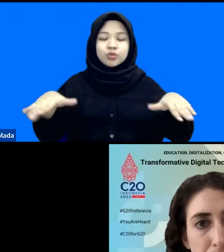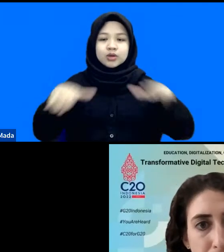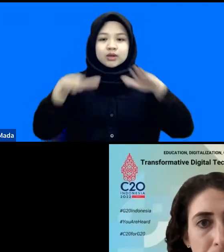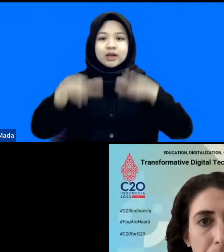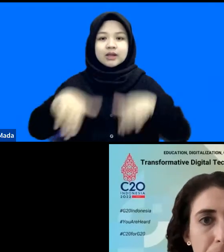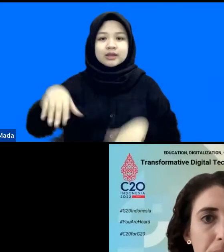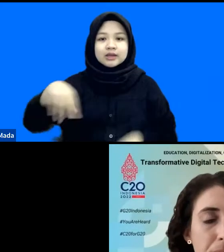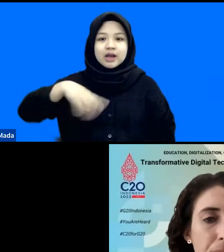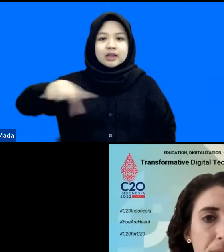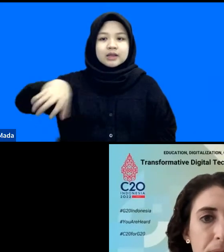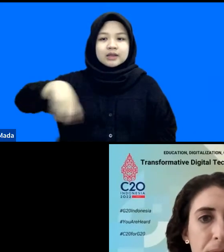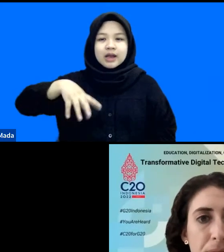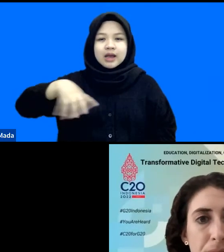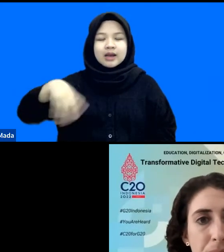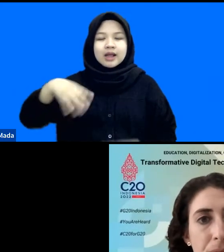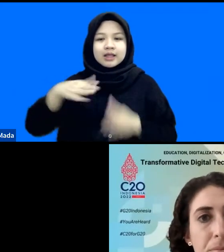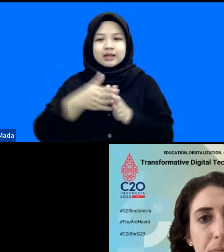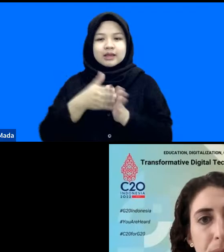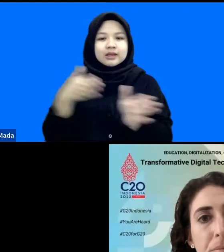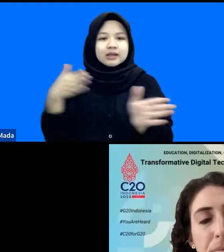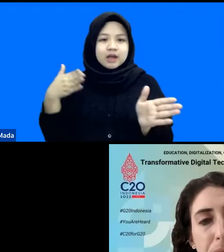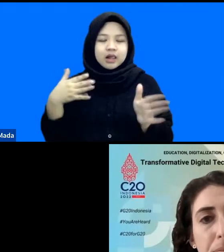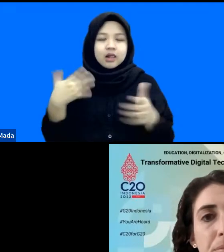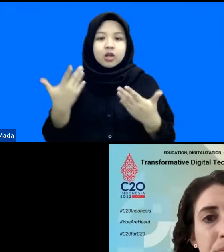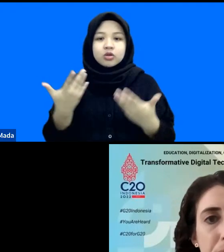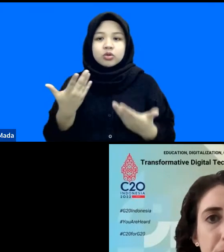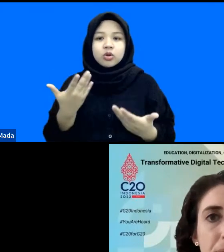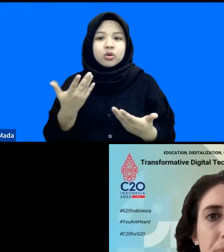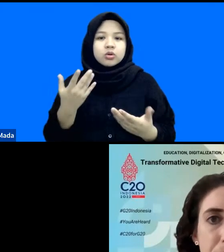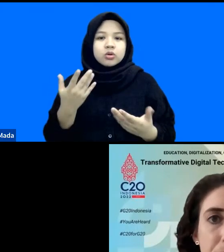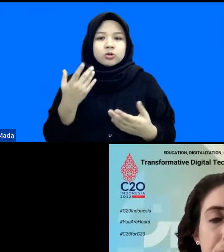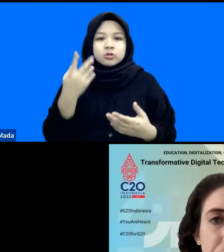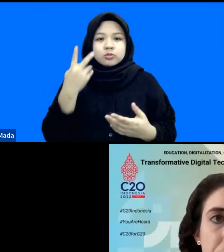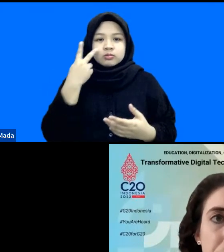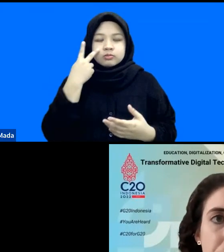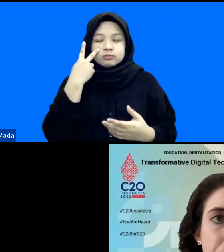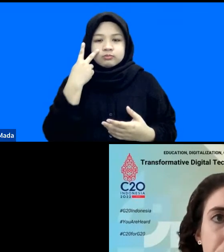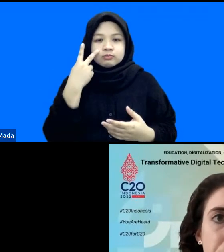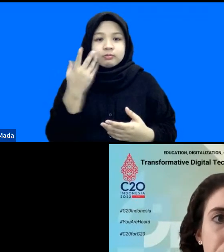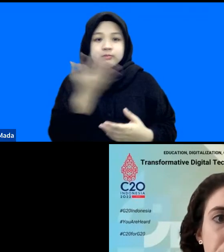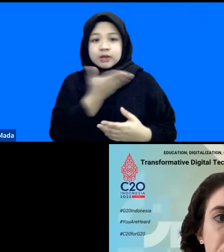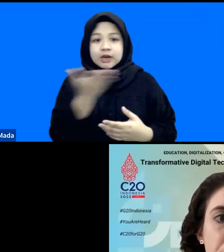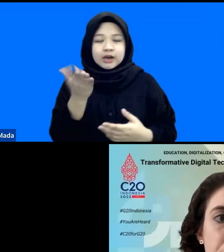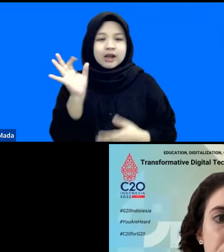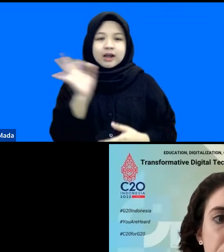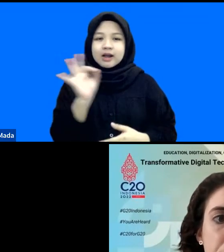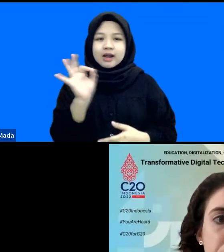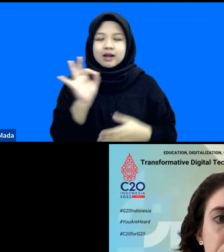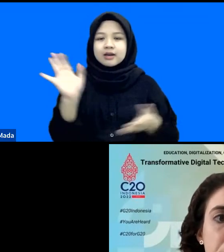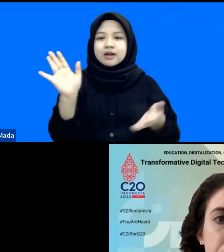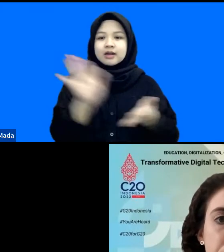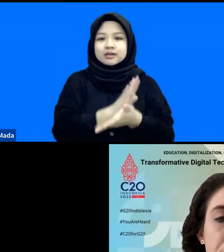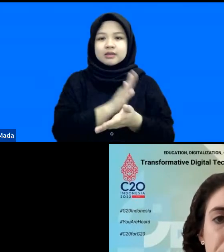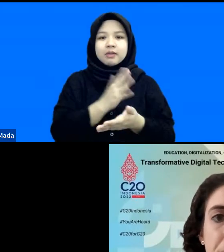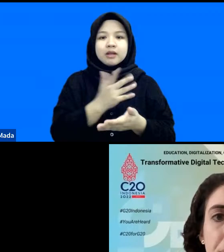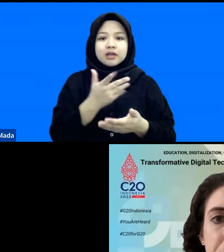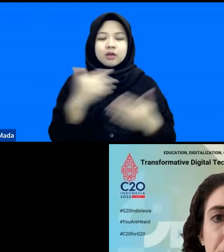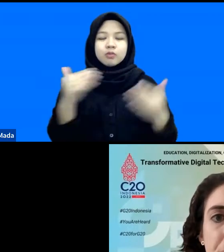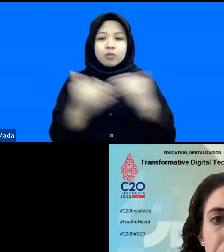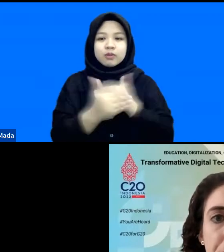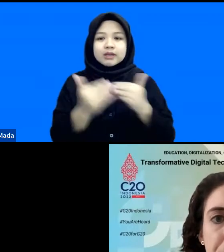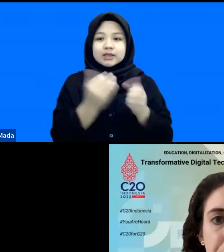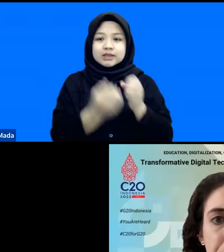inequity hurts their social mobility and chance to grow. So what do you think the NGOs and private sectors can do